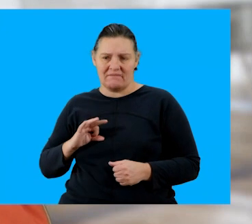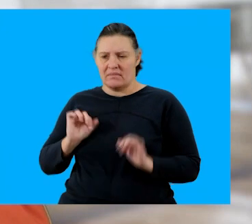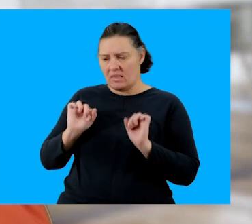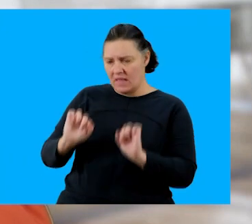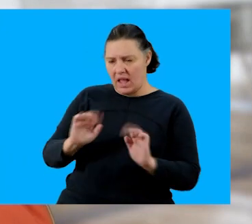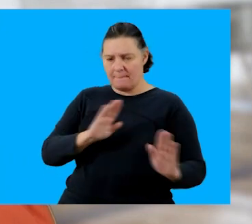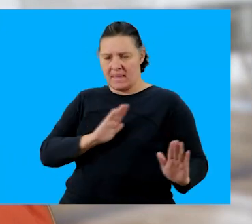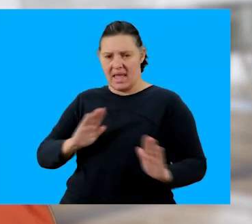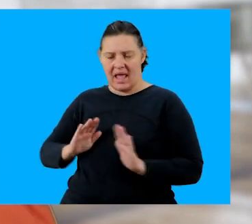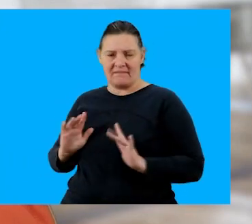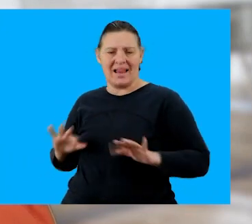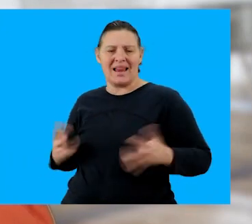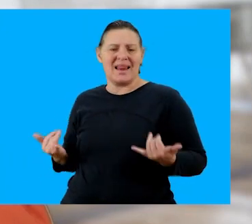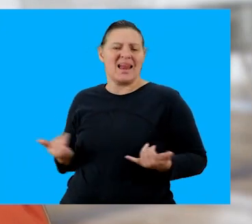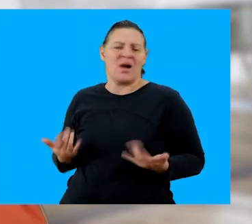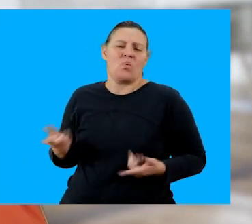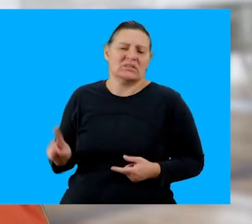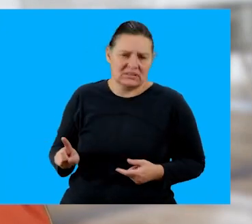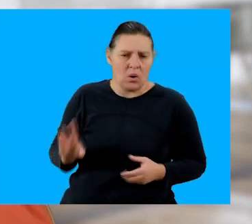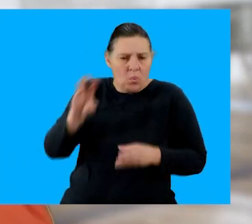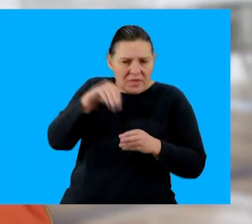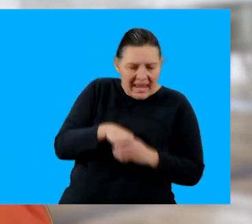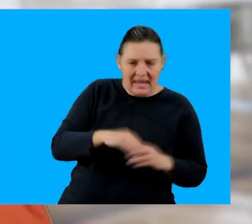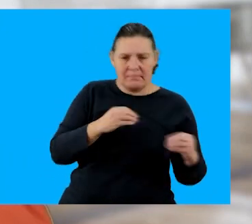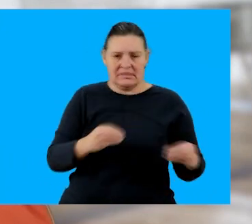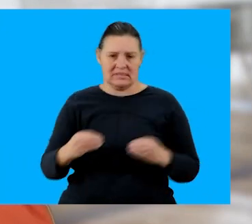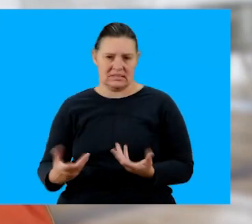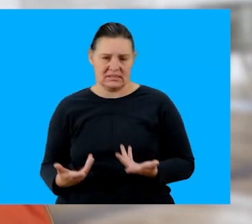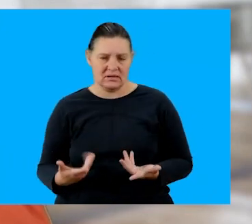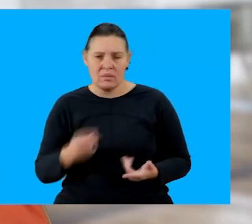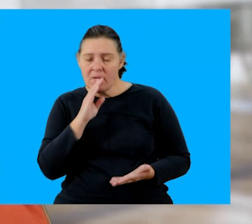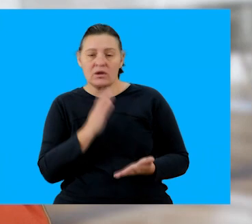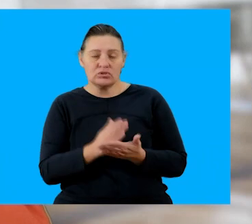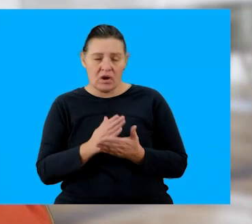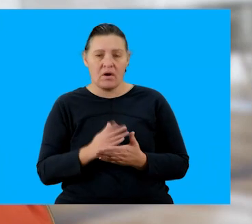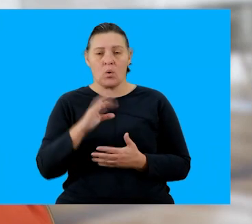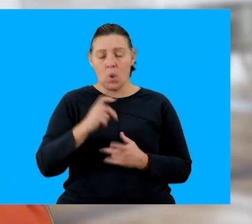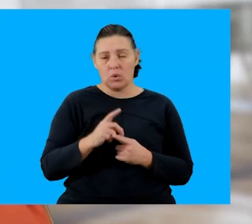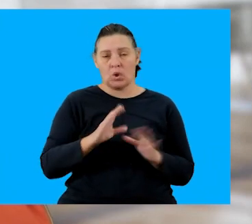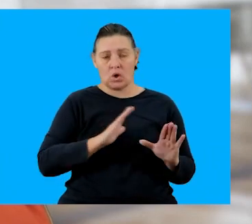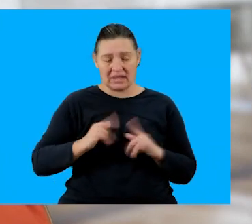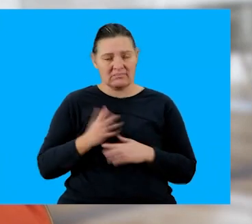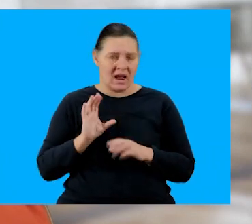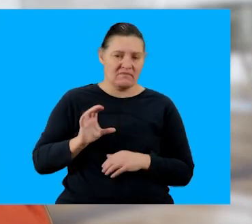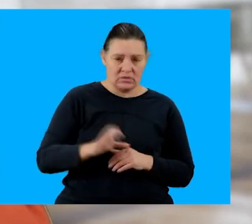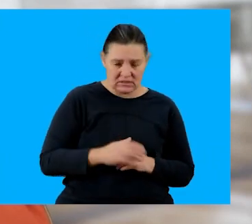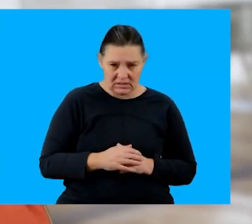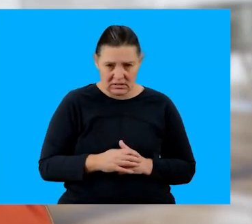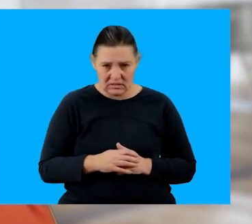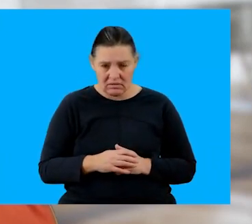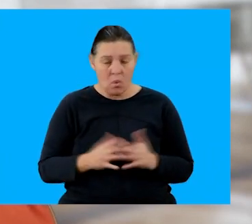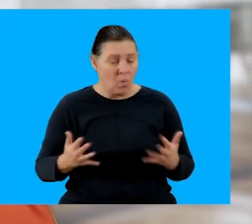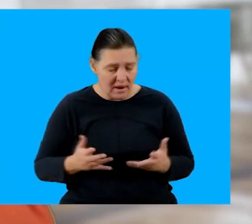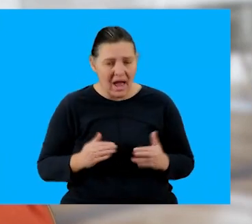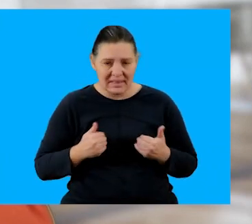are expected to behave in an organization, and make sure that the code of conduct is enforced at